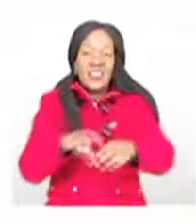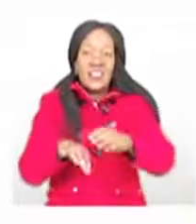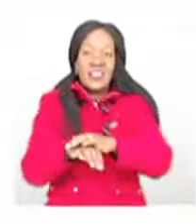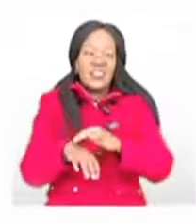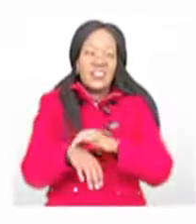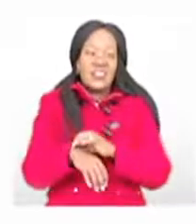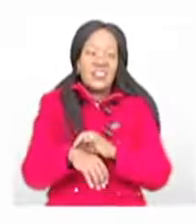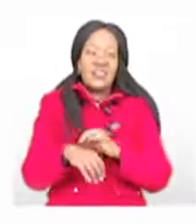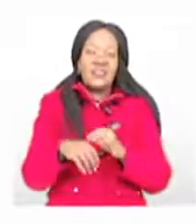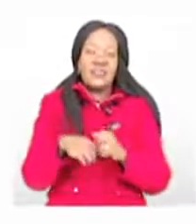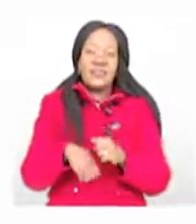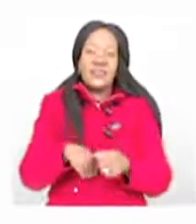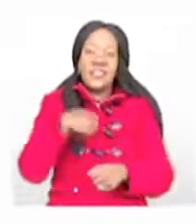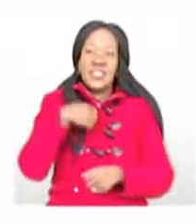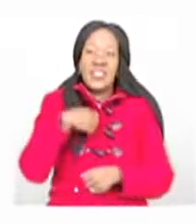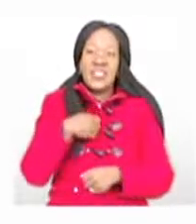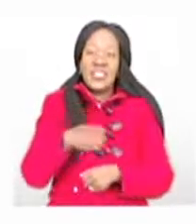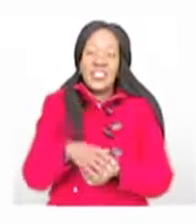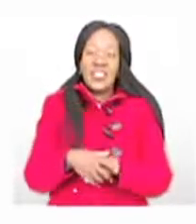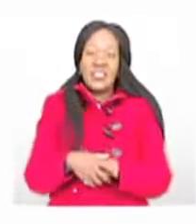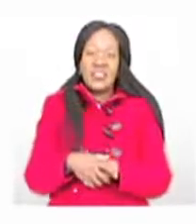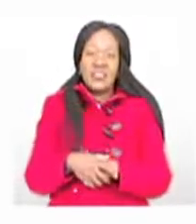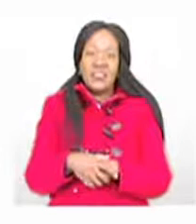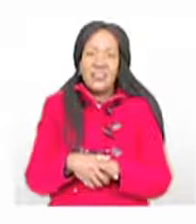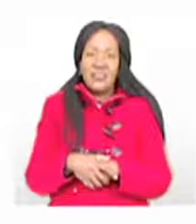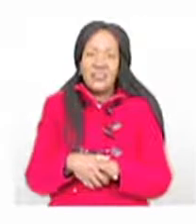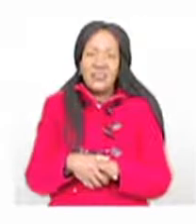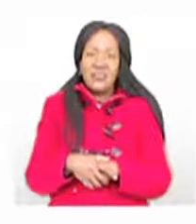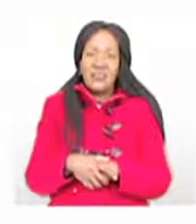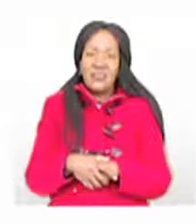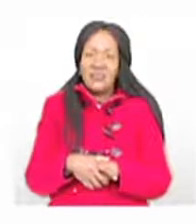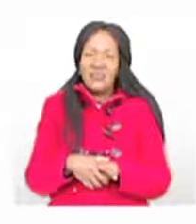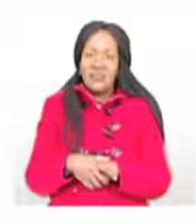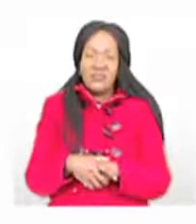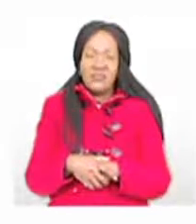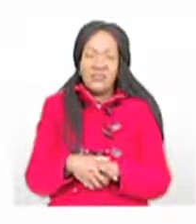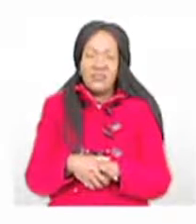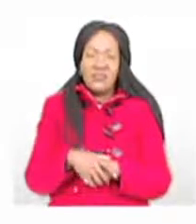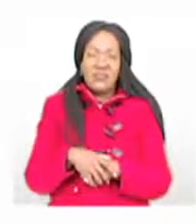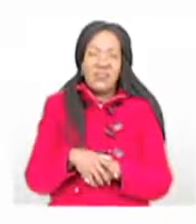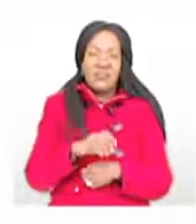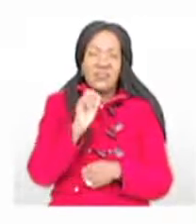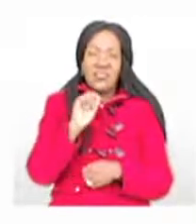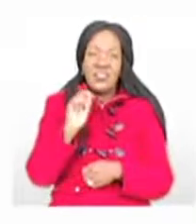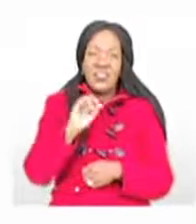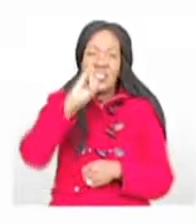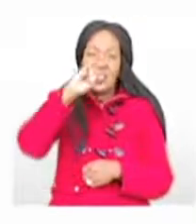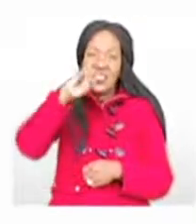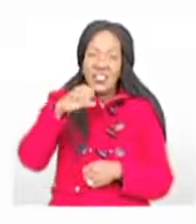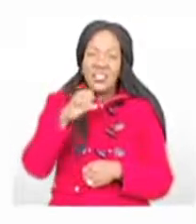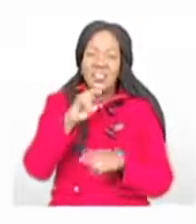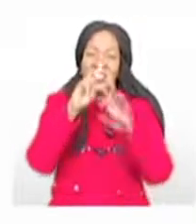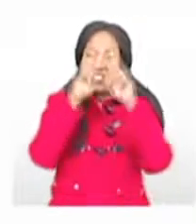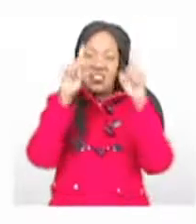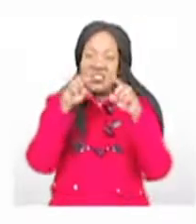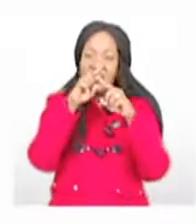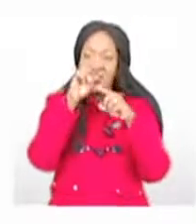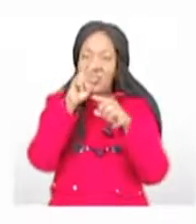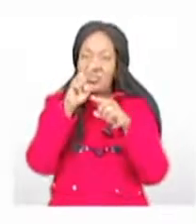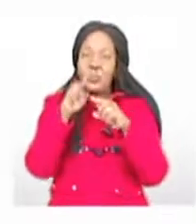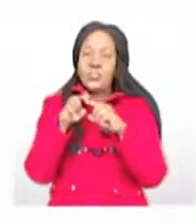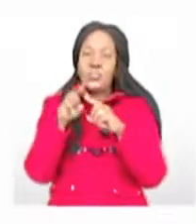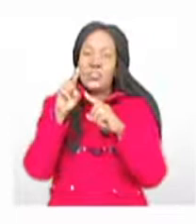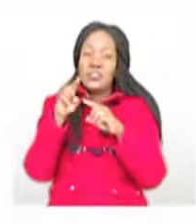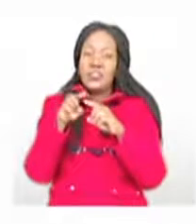the instruction says, write the J in the blocks. We have the